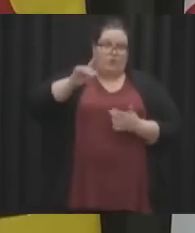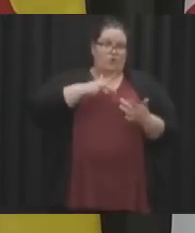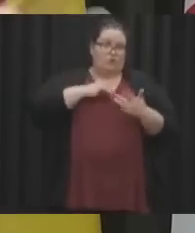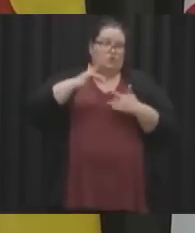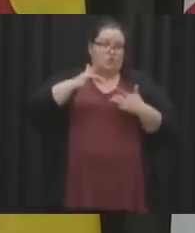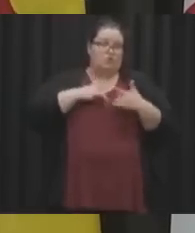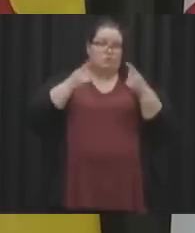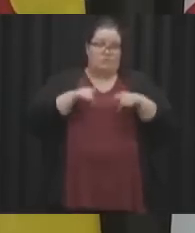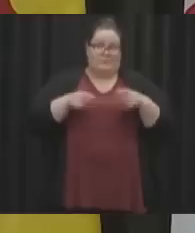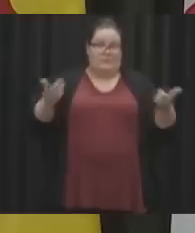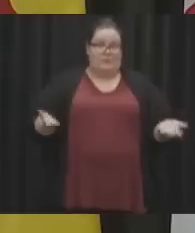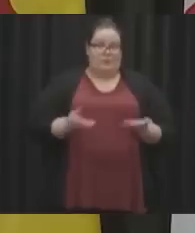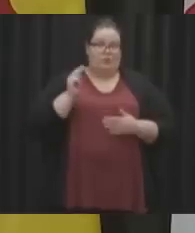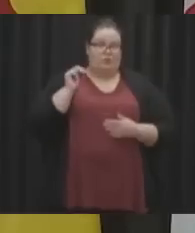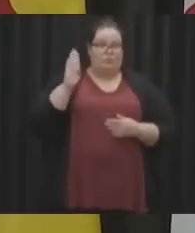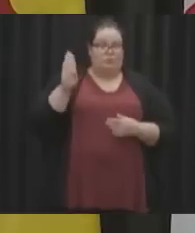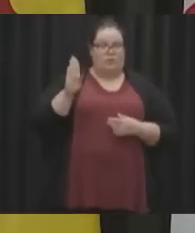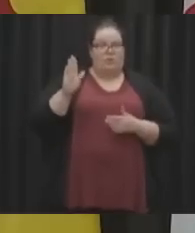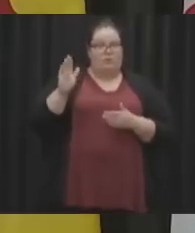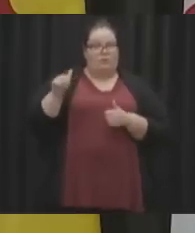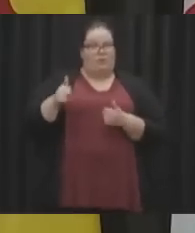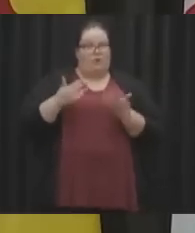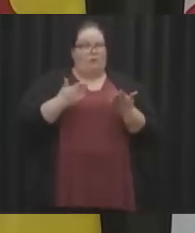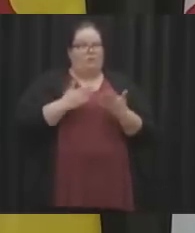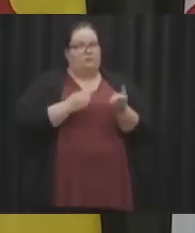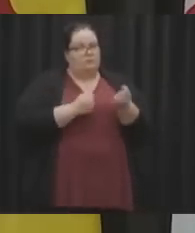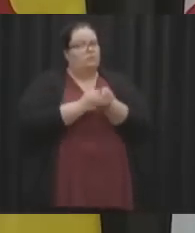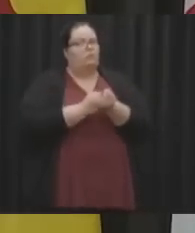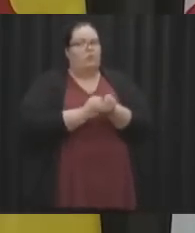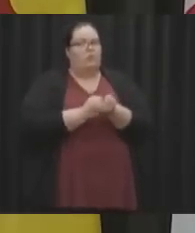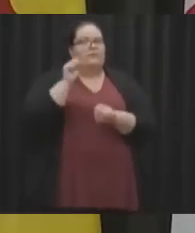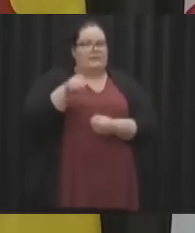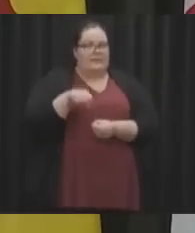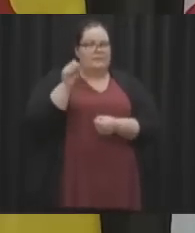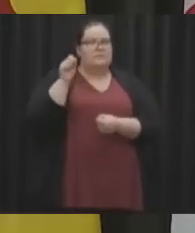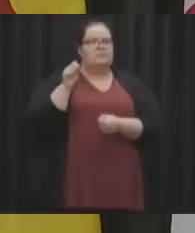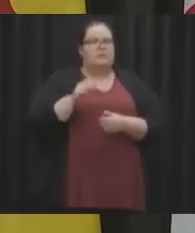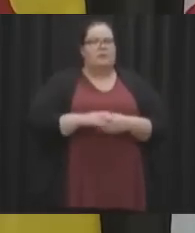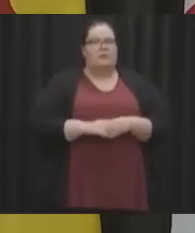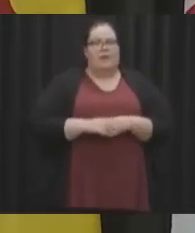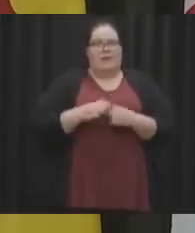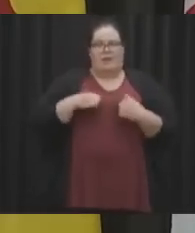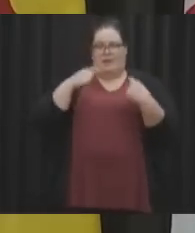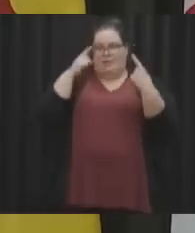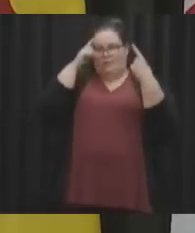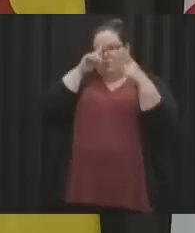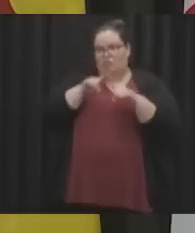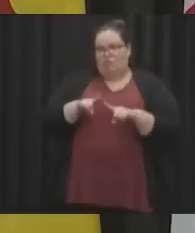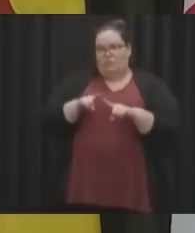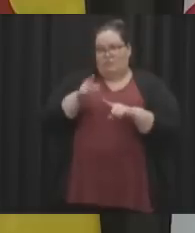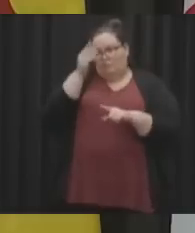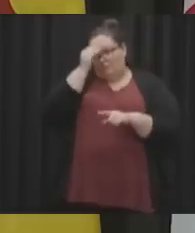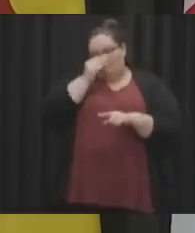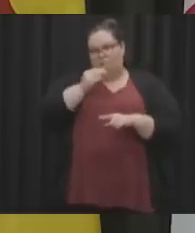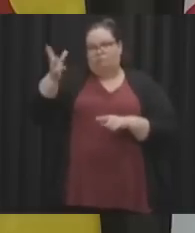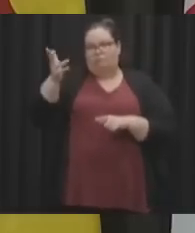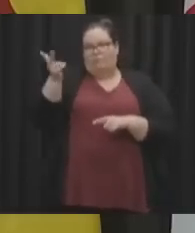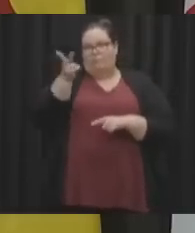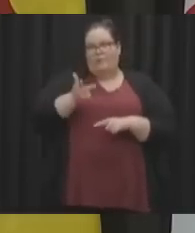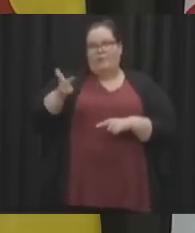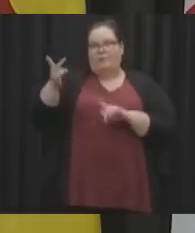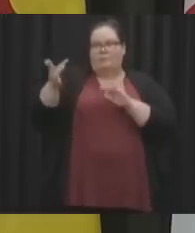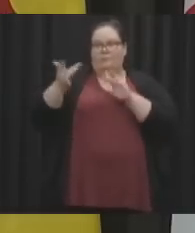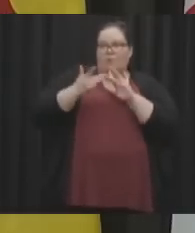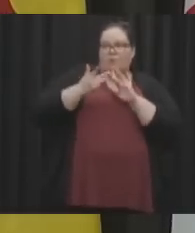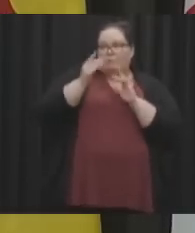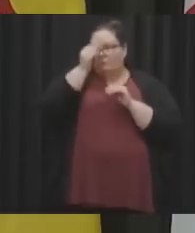be letting people know that if they've come to Zone 5 or Zone 1 for Thanksgiving, that when they return to their home provinces or anywhere else